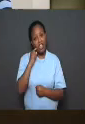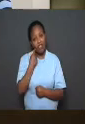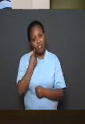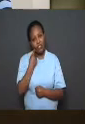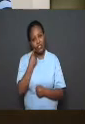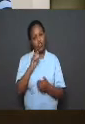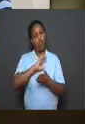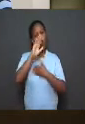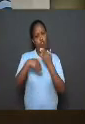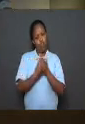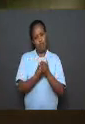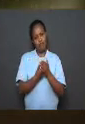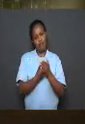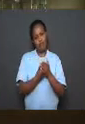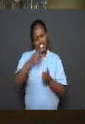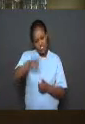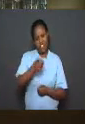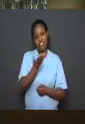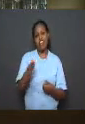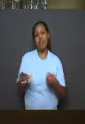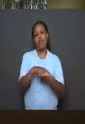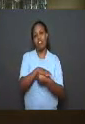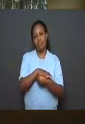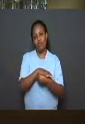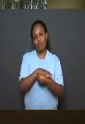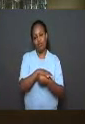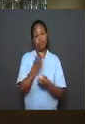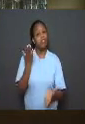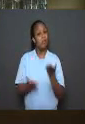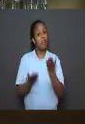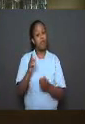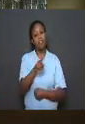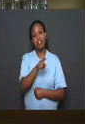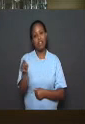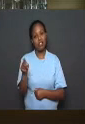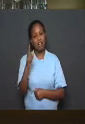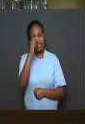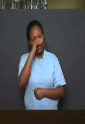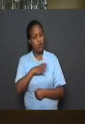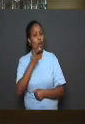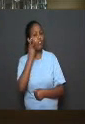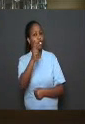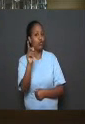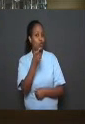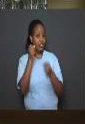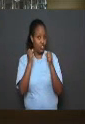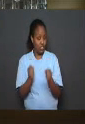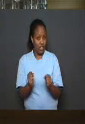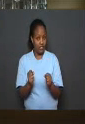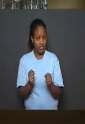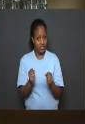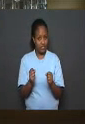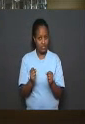of the qualifications. You may have seen someone being treated